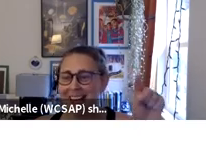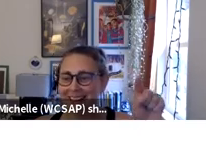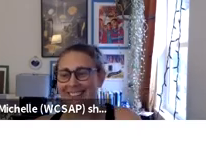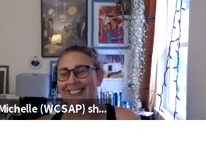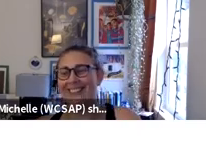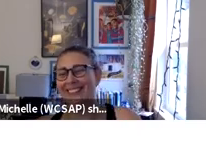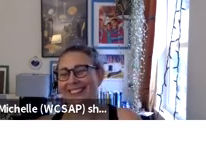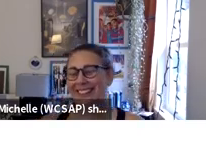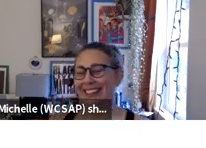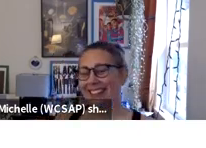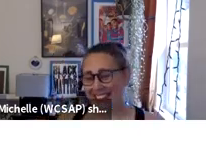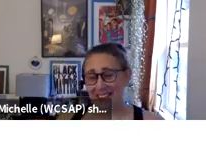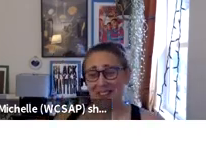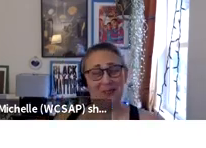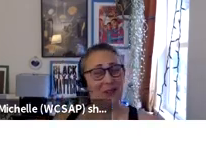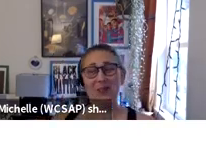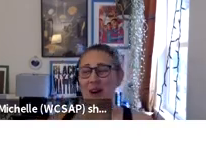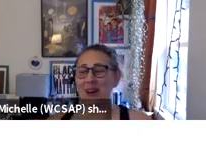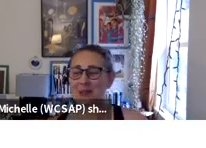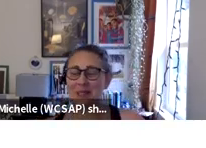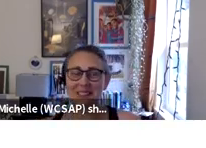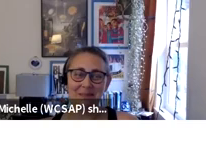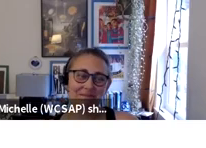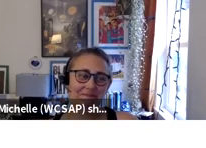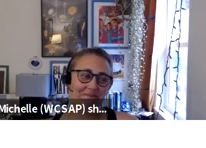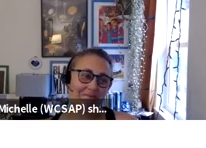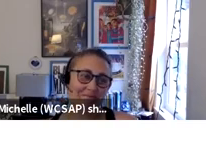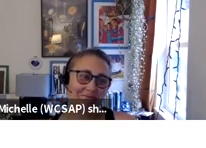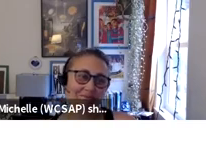me. And those are the hardest ones.